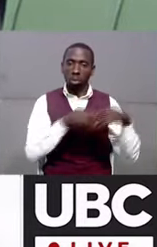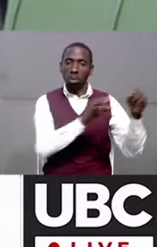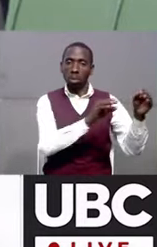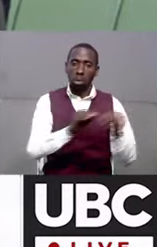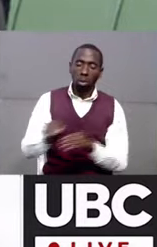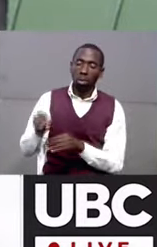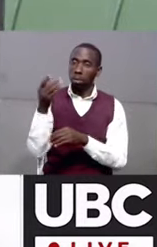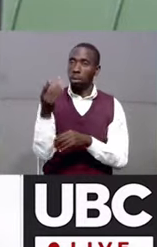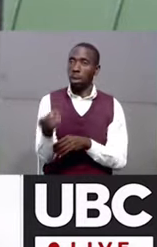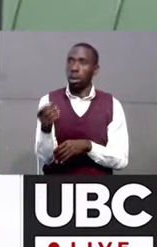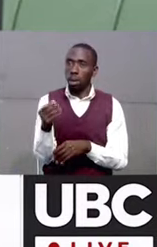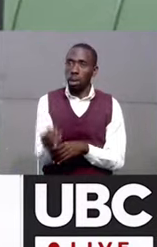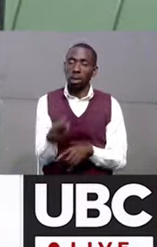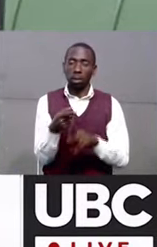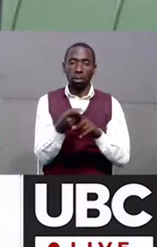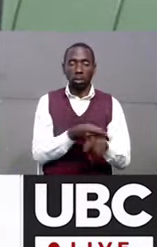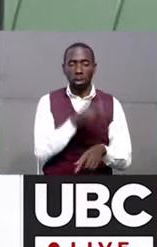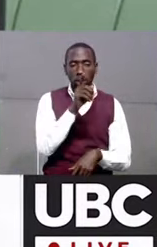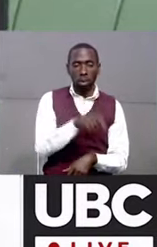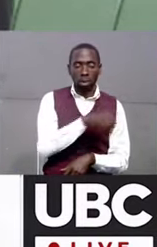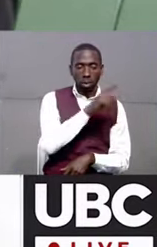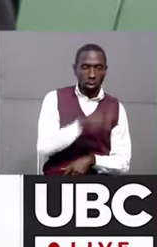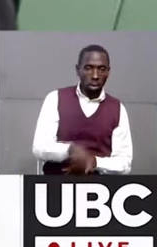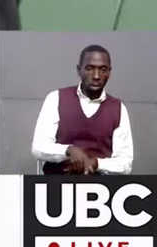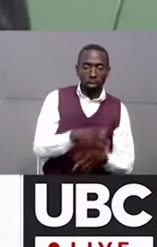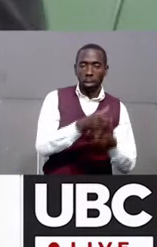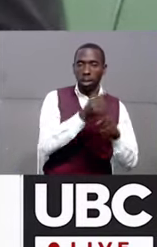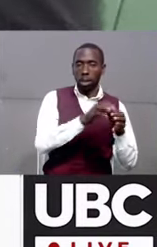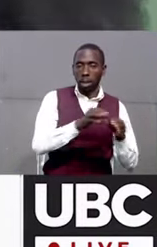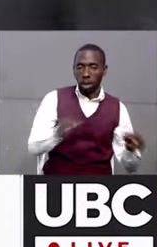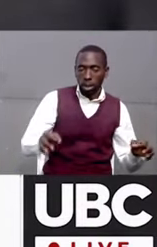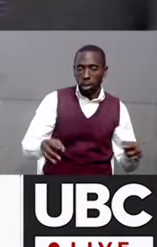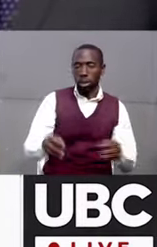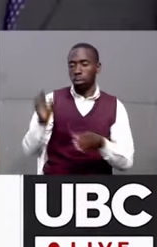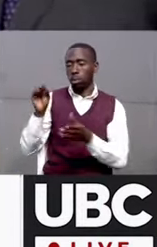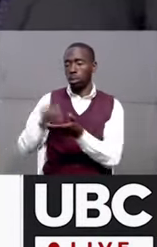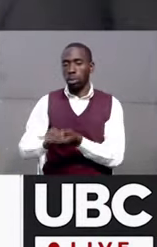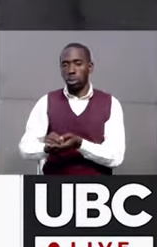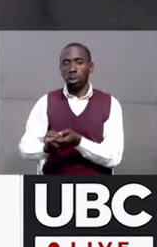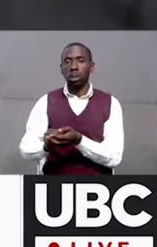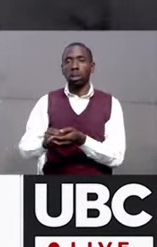money from the wrong vote to the right vote.